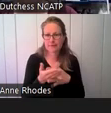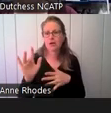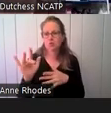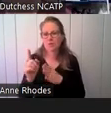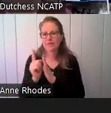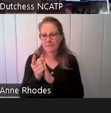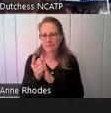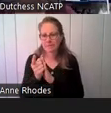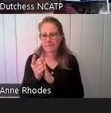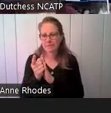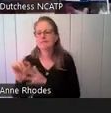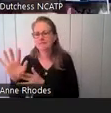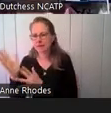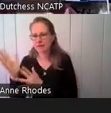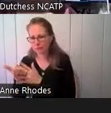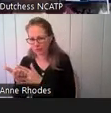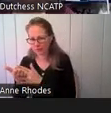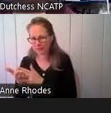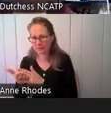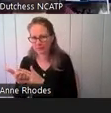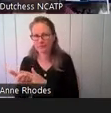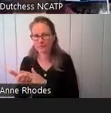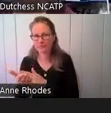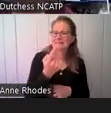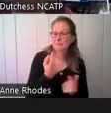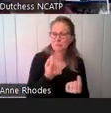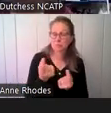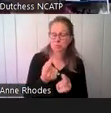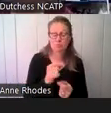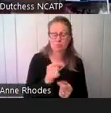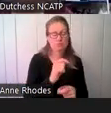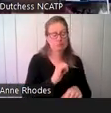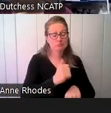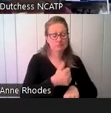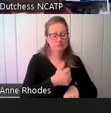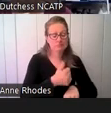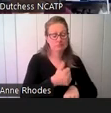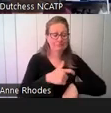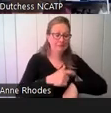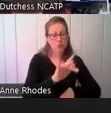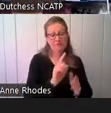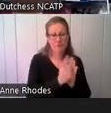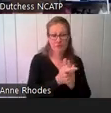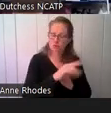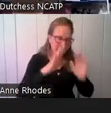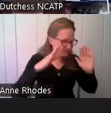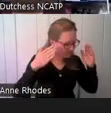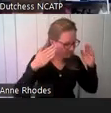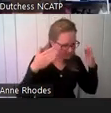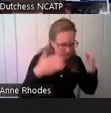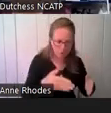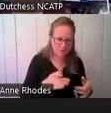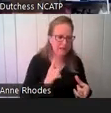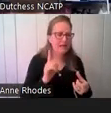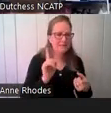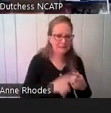activity, if you will. So you choose the task to be done, you set the timer for 25 minutes, you focus on the task until the timer rings. And